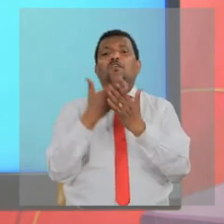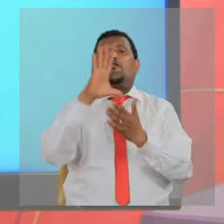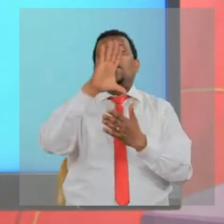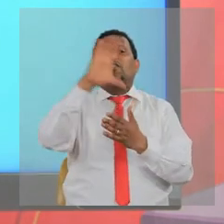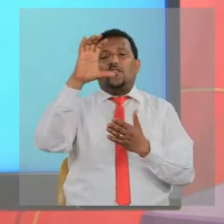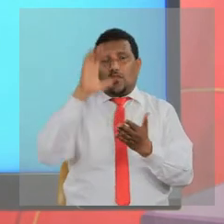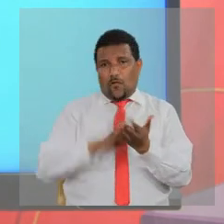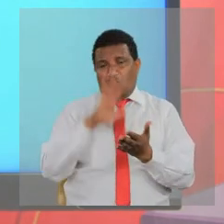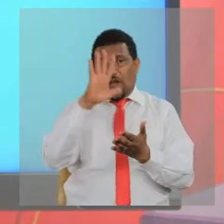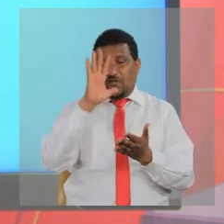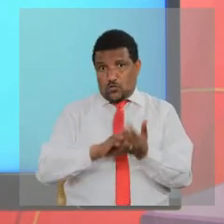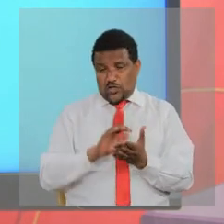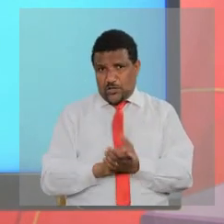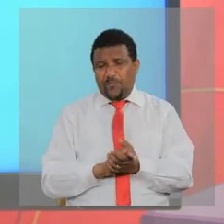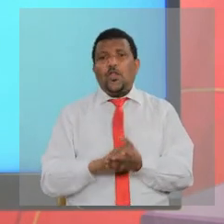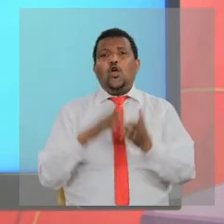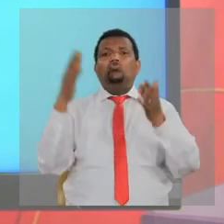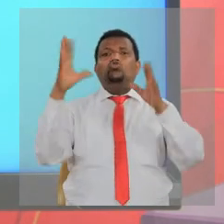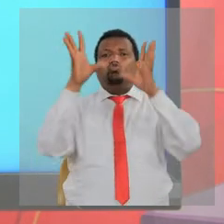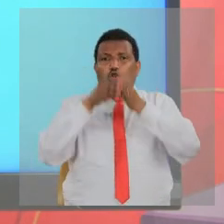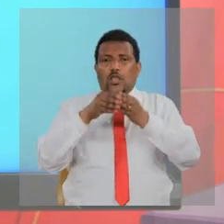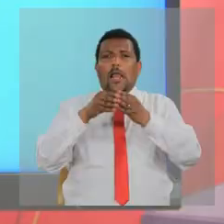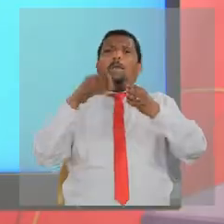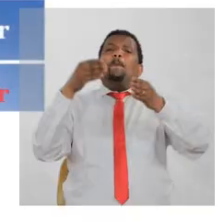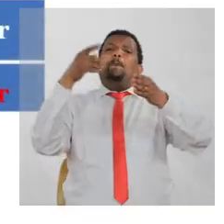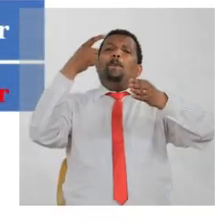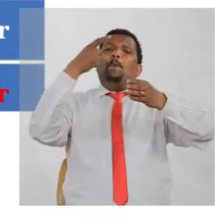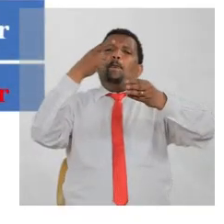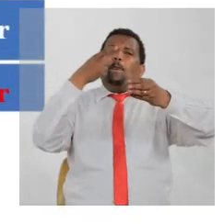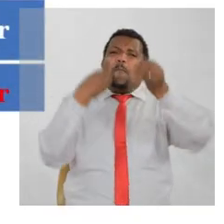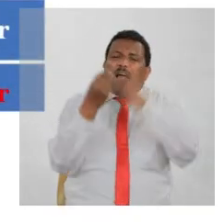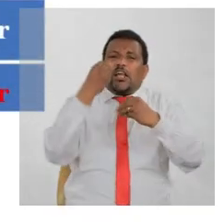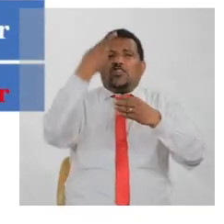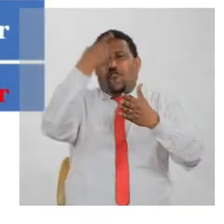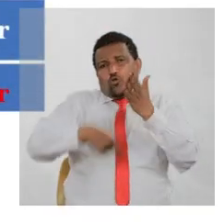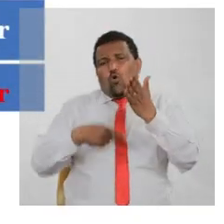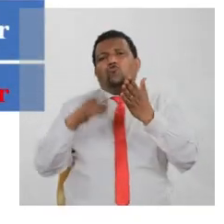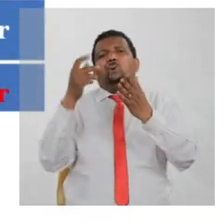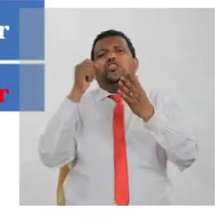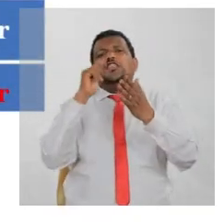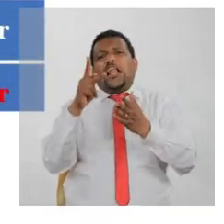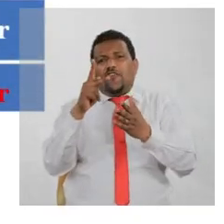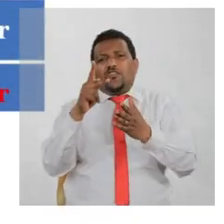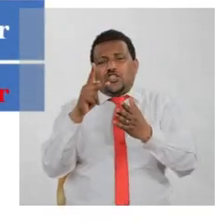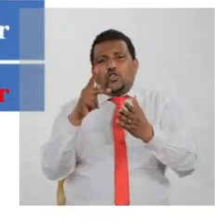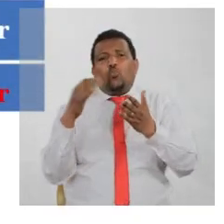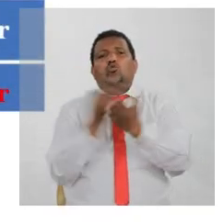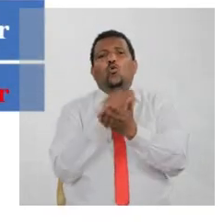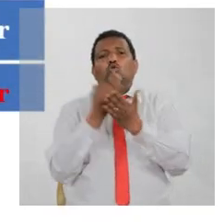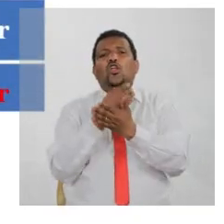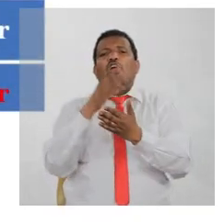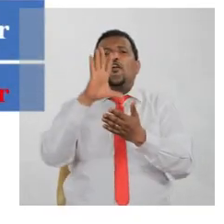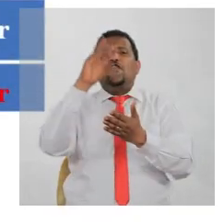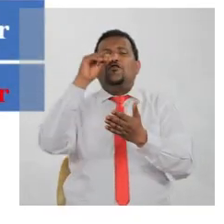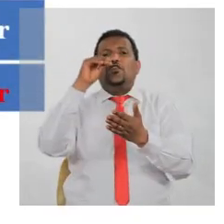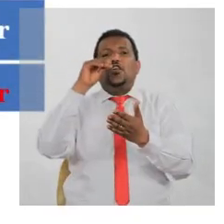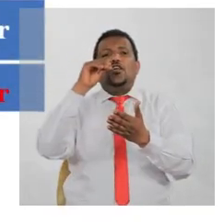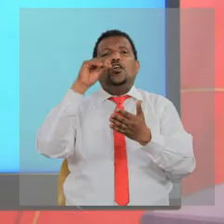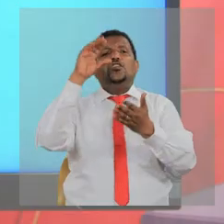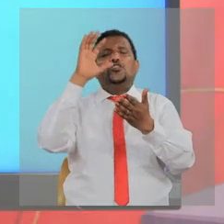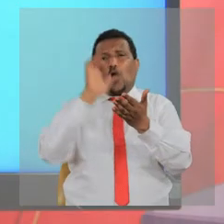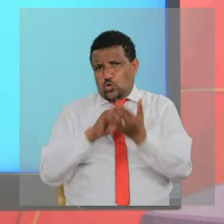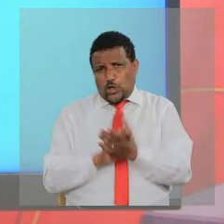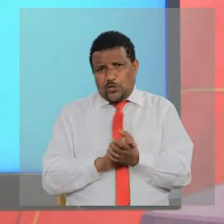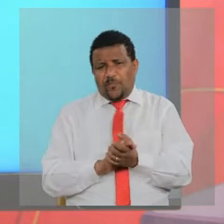5,000, then the total market value of television produced in this hypothetical economy is per 50,000. And